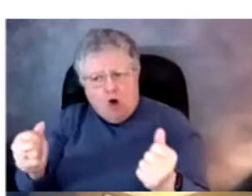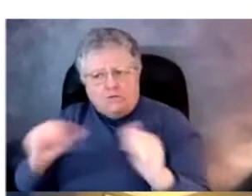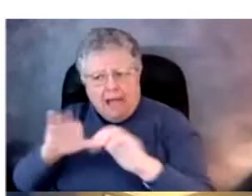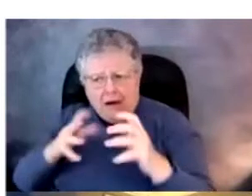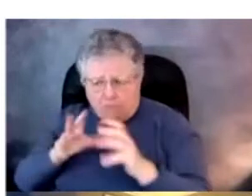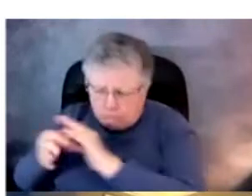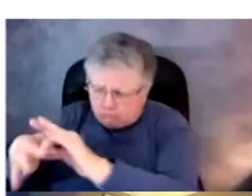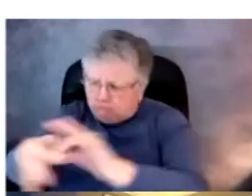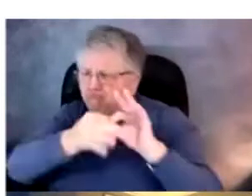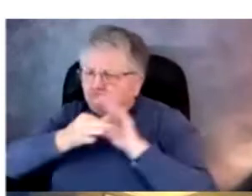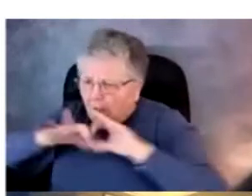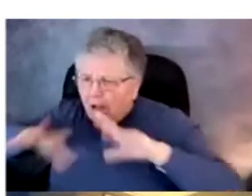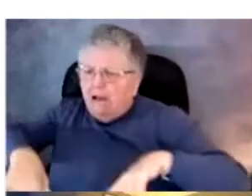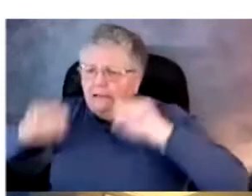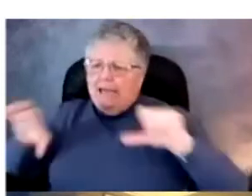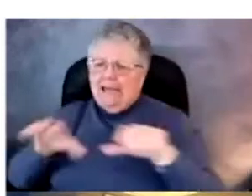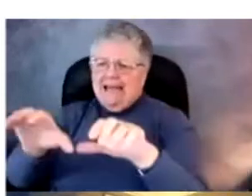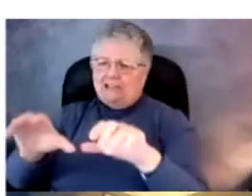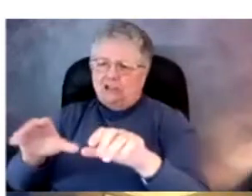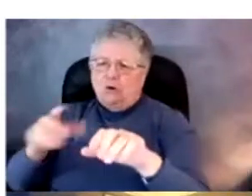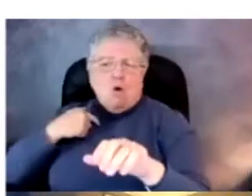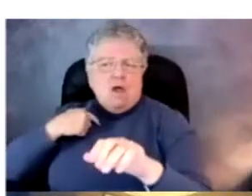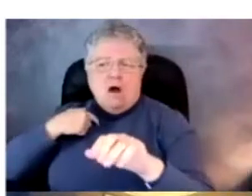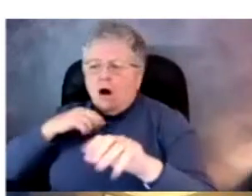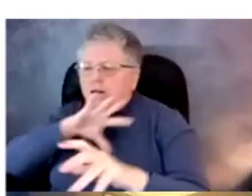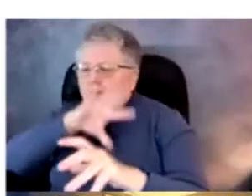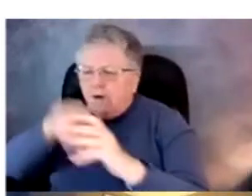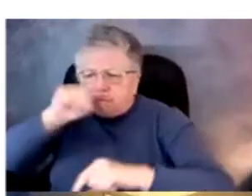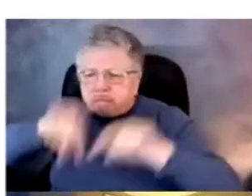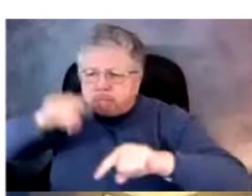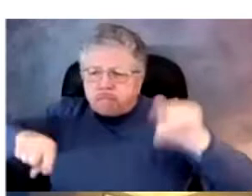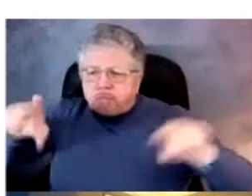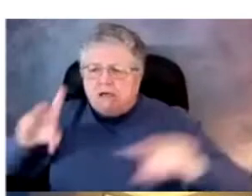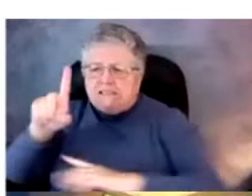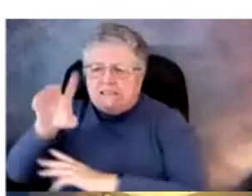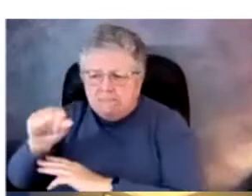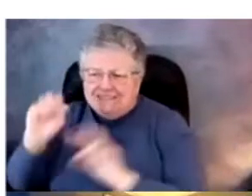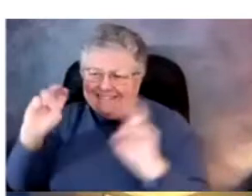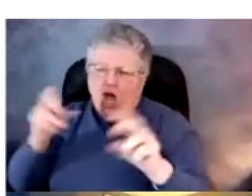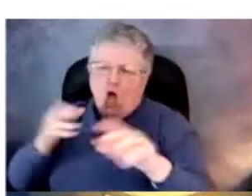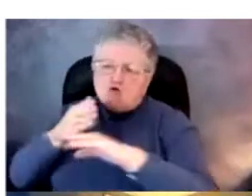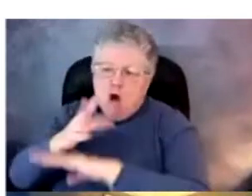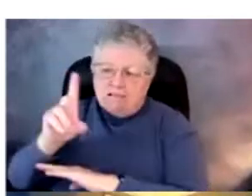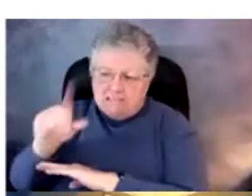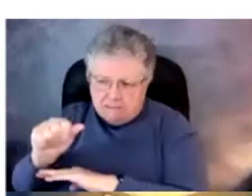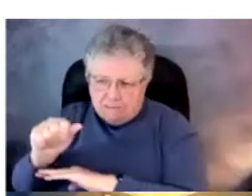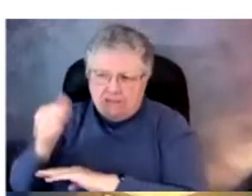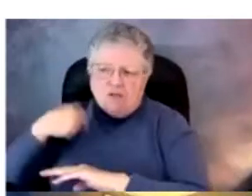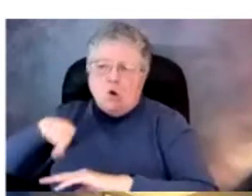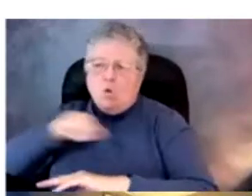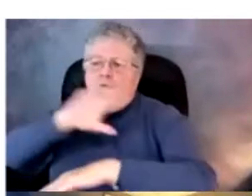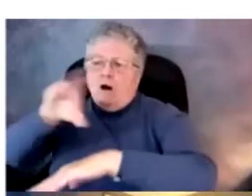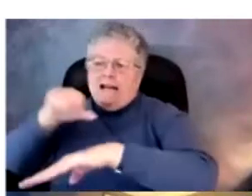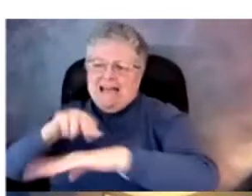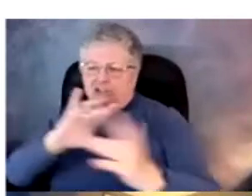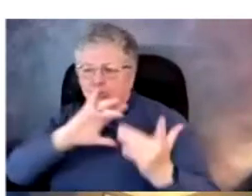really cross disability. We're a national kind of collaborative building this network, still very loosely defined.